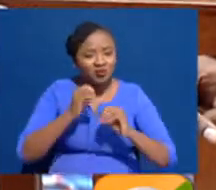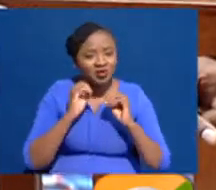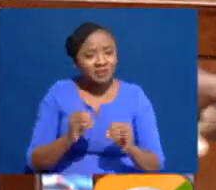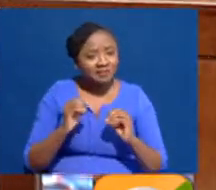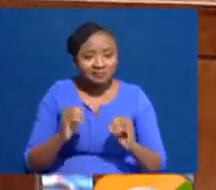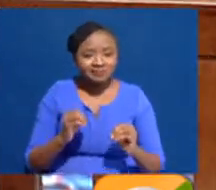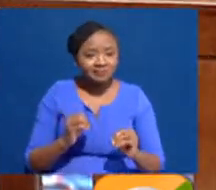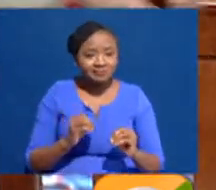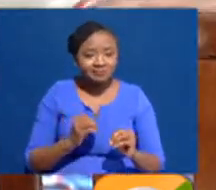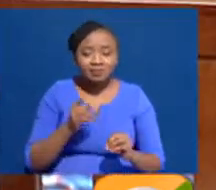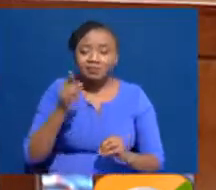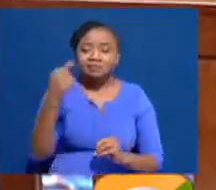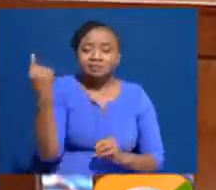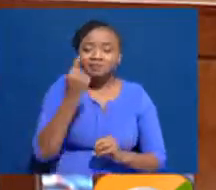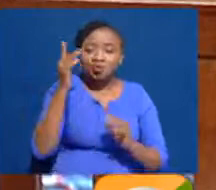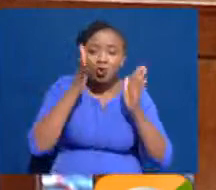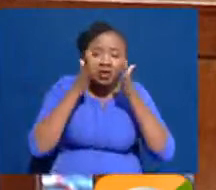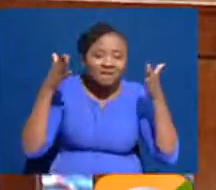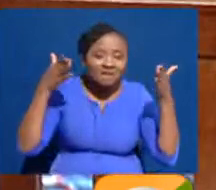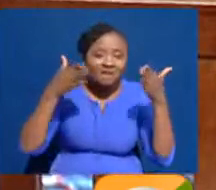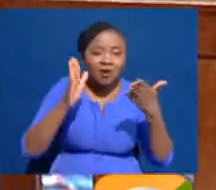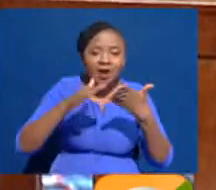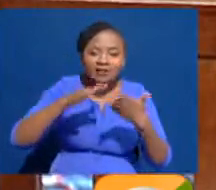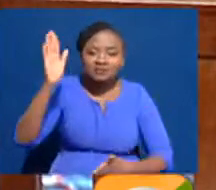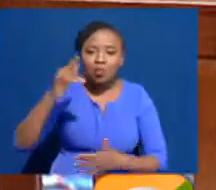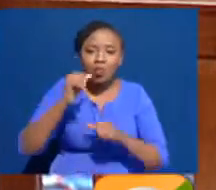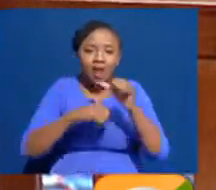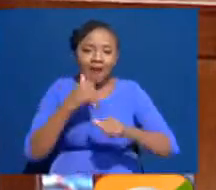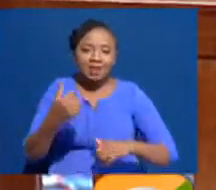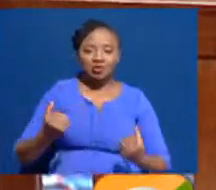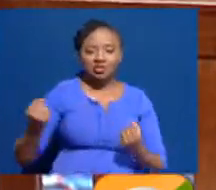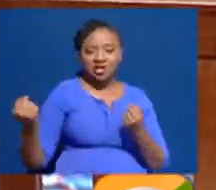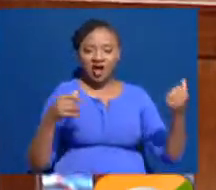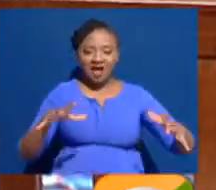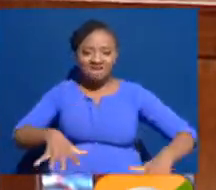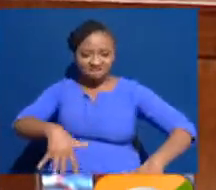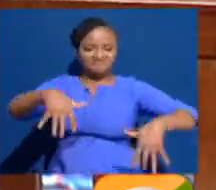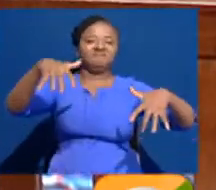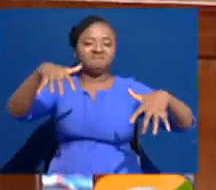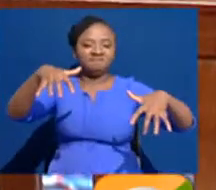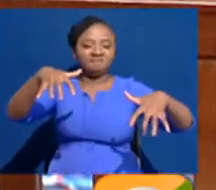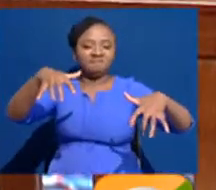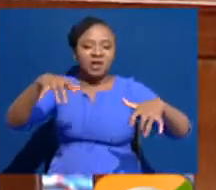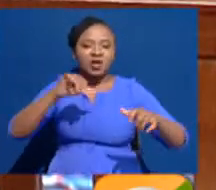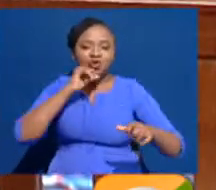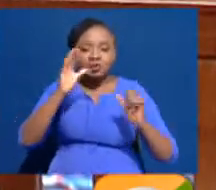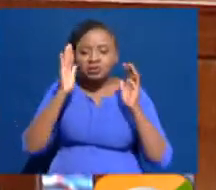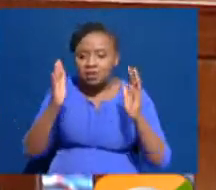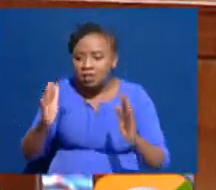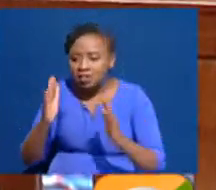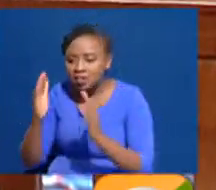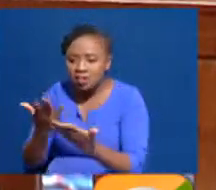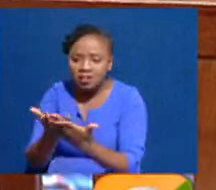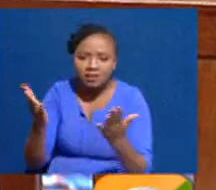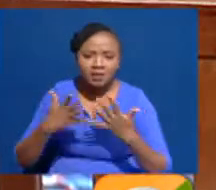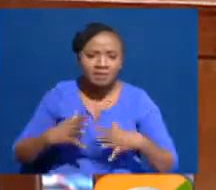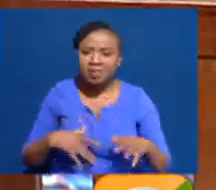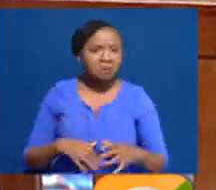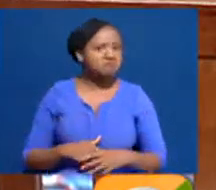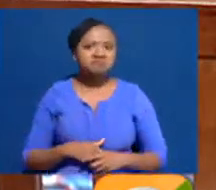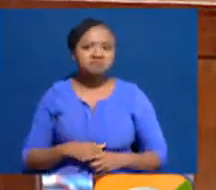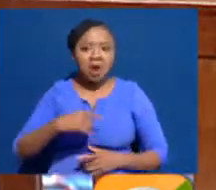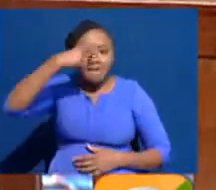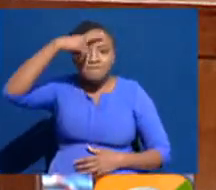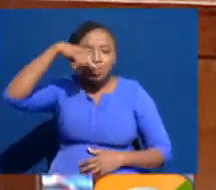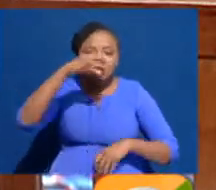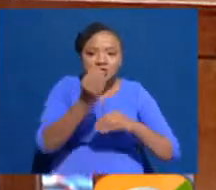know, they care more about their SUVs than the people who are desperate in the streets. Every single policy that they come